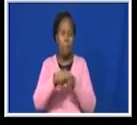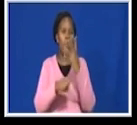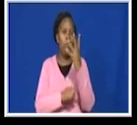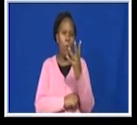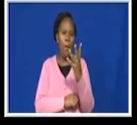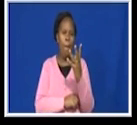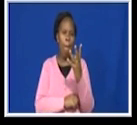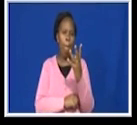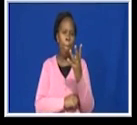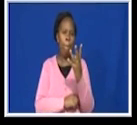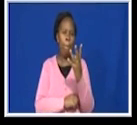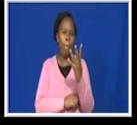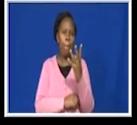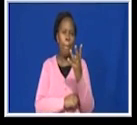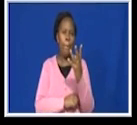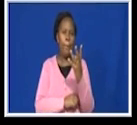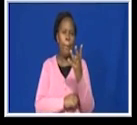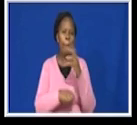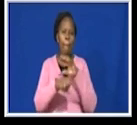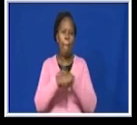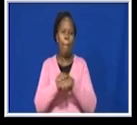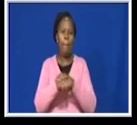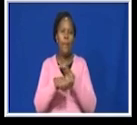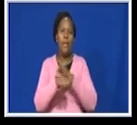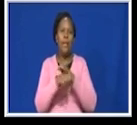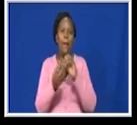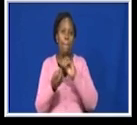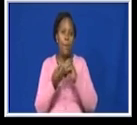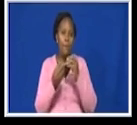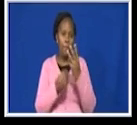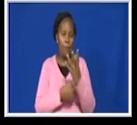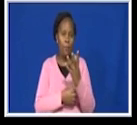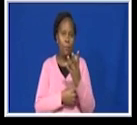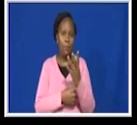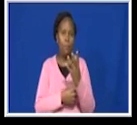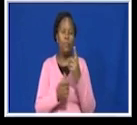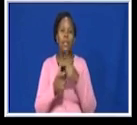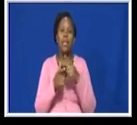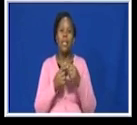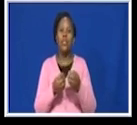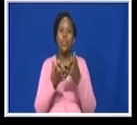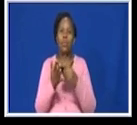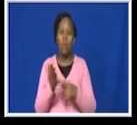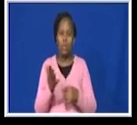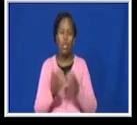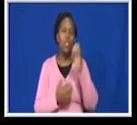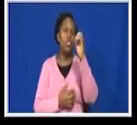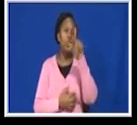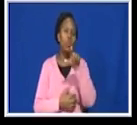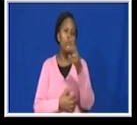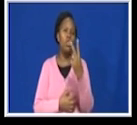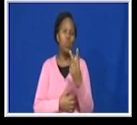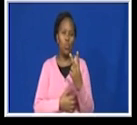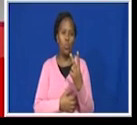4, and you get the reciprocal of that number, 4. And that would give us 0.2